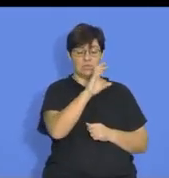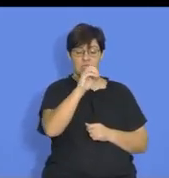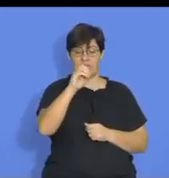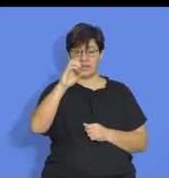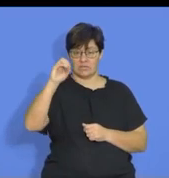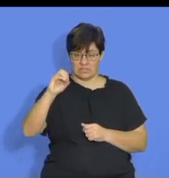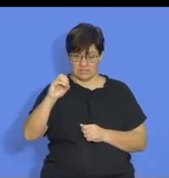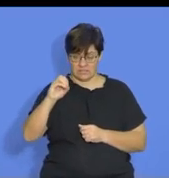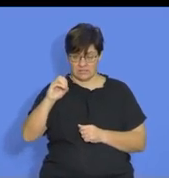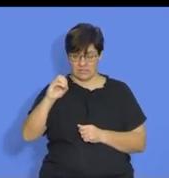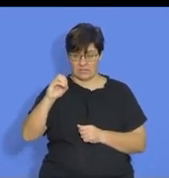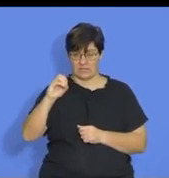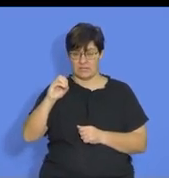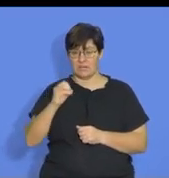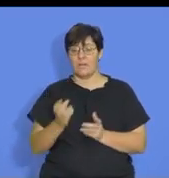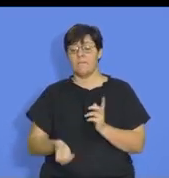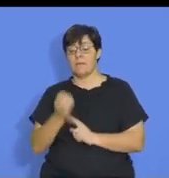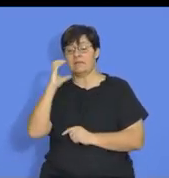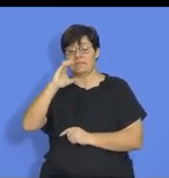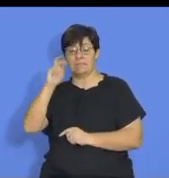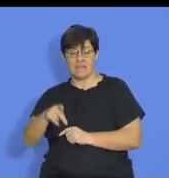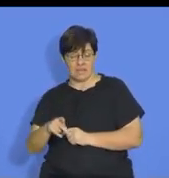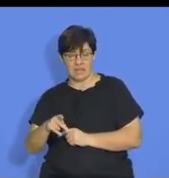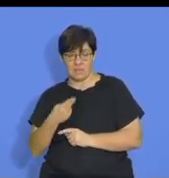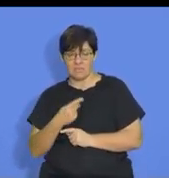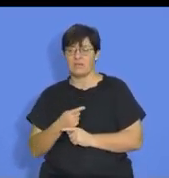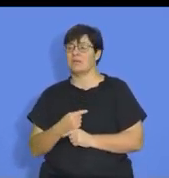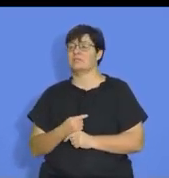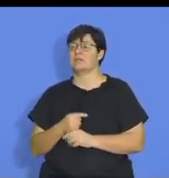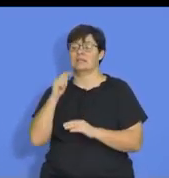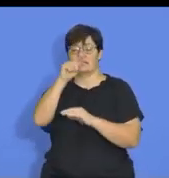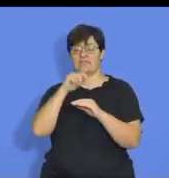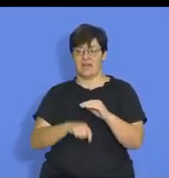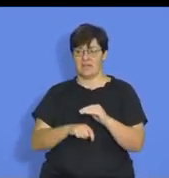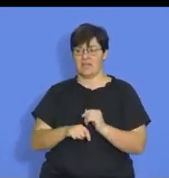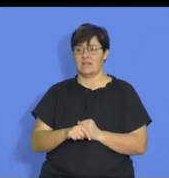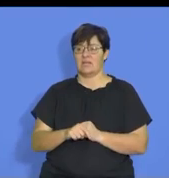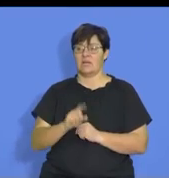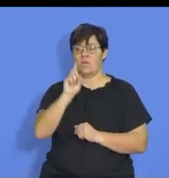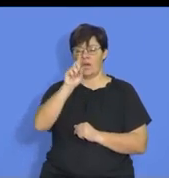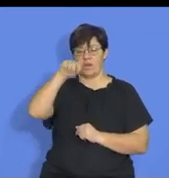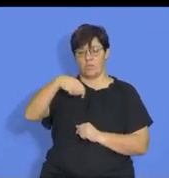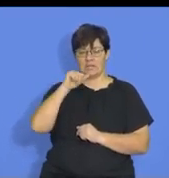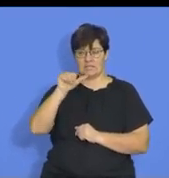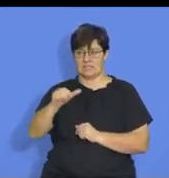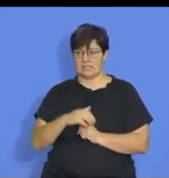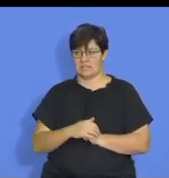our selling price, 2,000 Rand, and in order to get the cost price, I'm simply going to divide